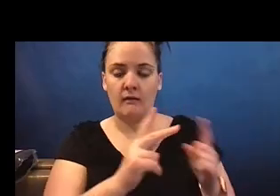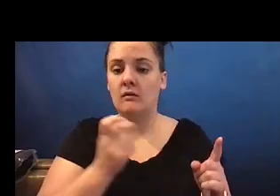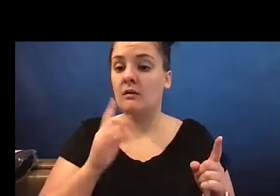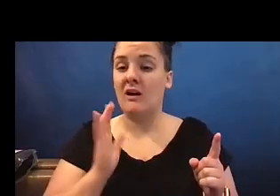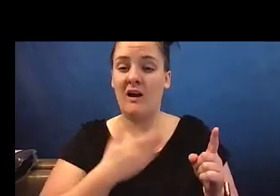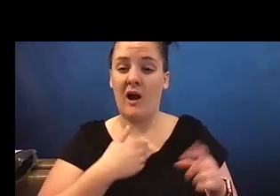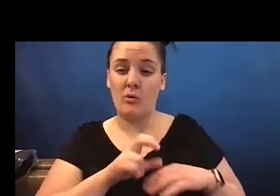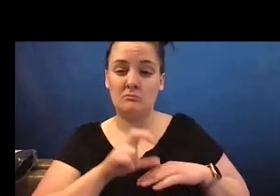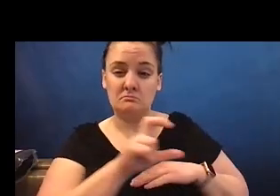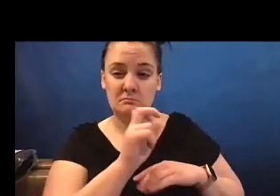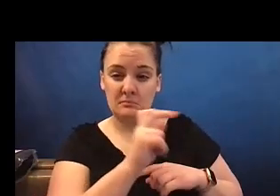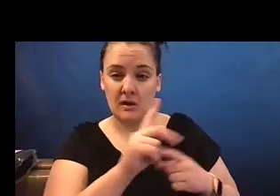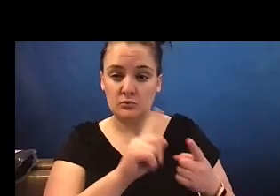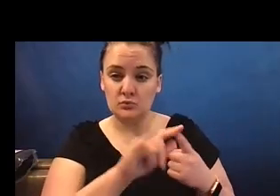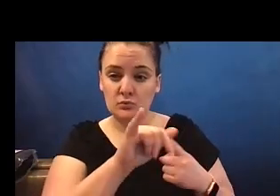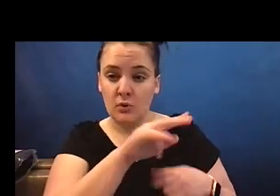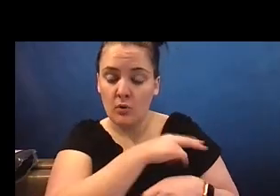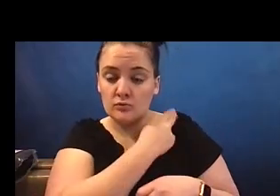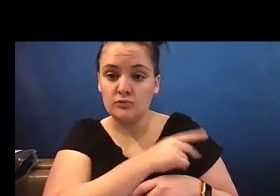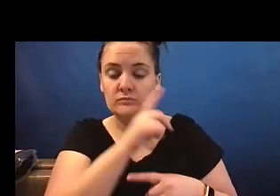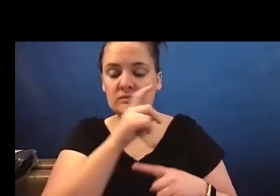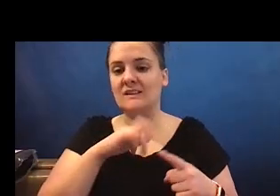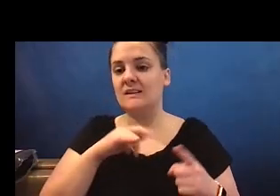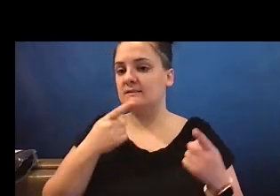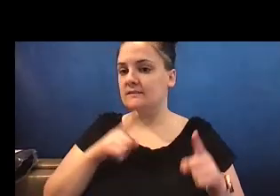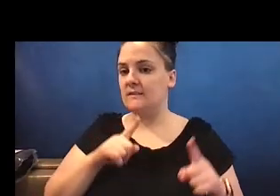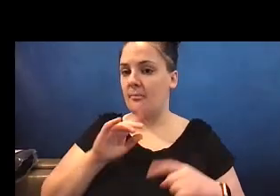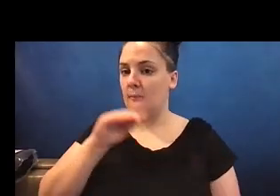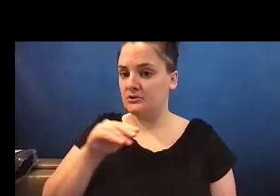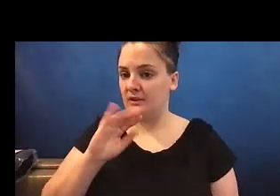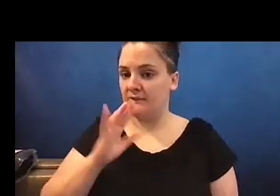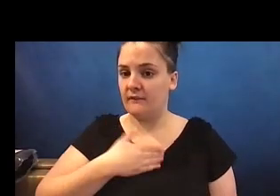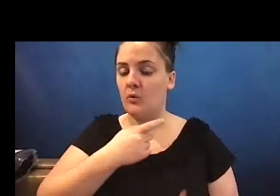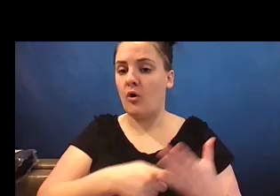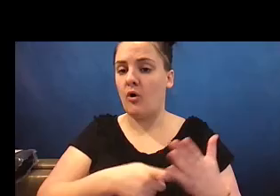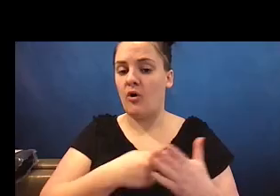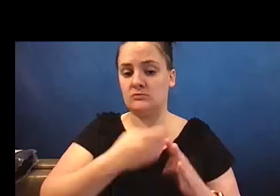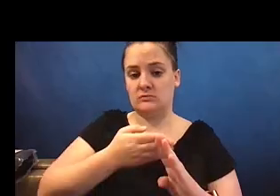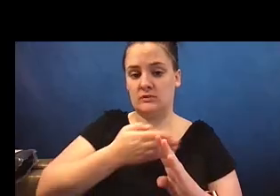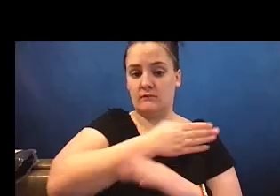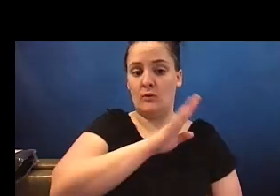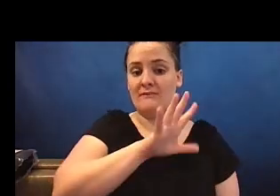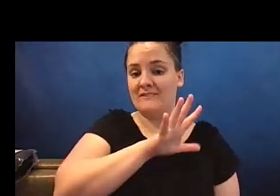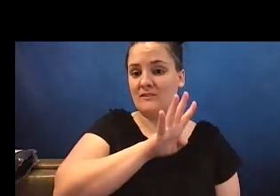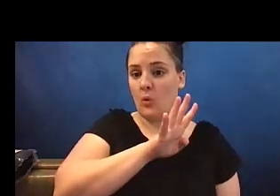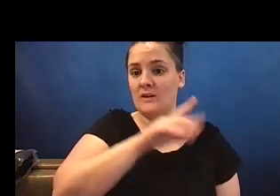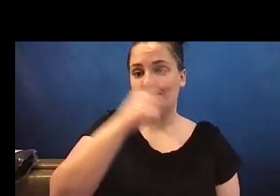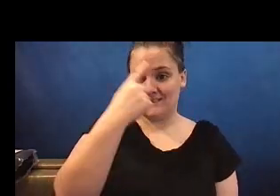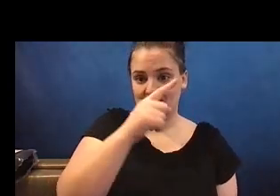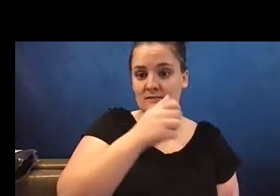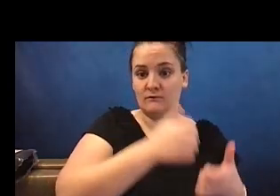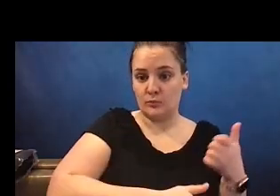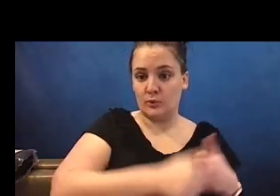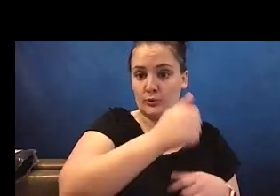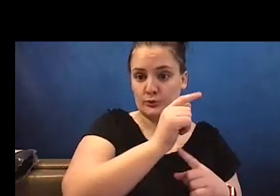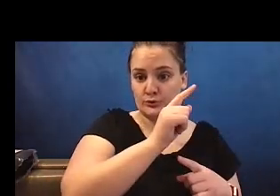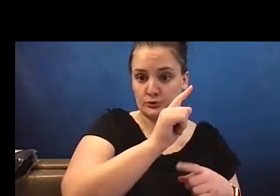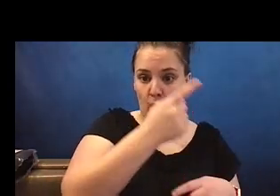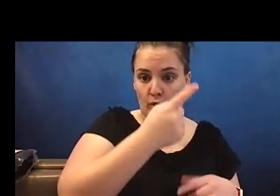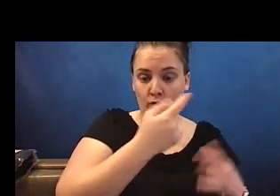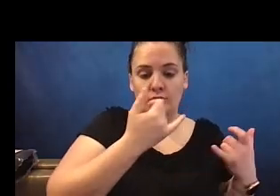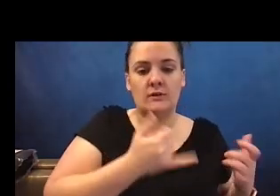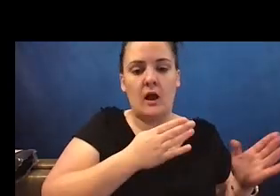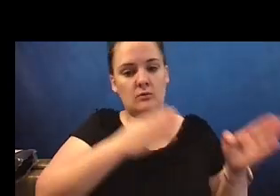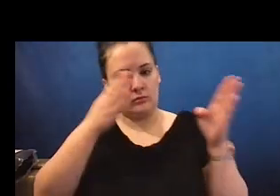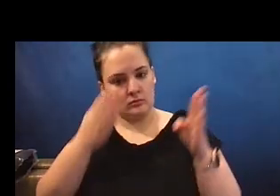to hospitals for as a percent of your cost went from 54 cents in the dollar under Medicaid to 80. So lots of money is coming to the hospitals. So we're